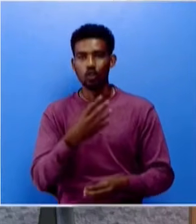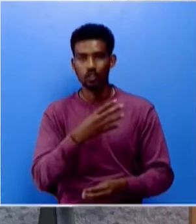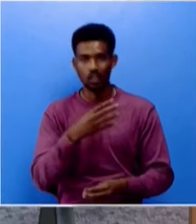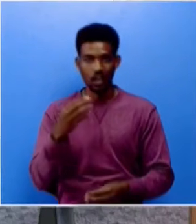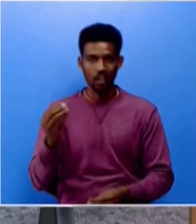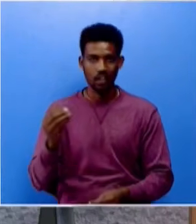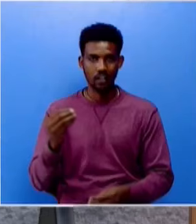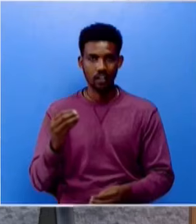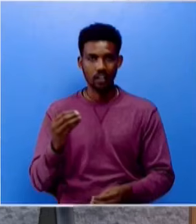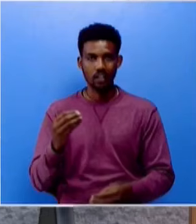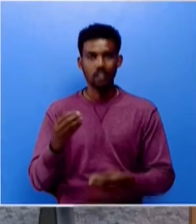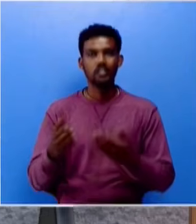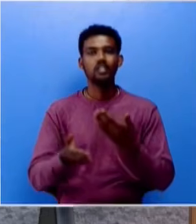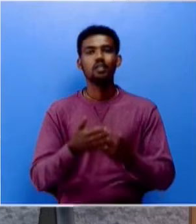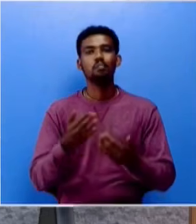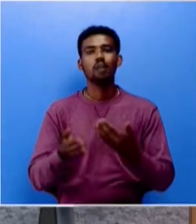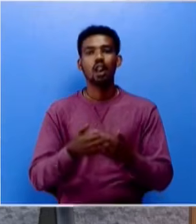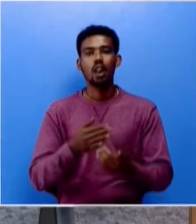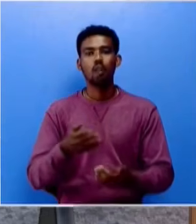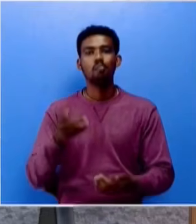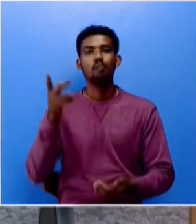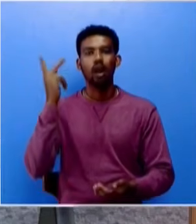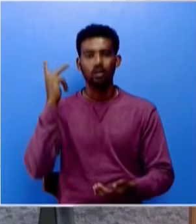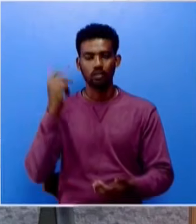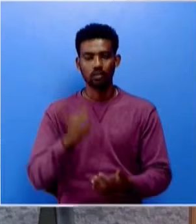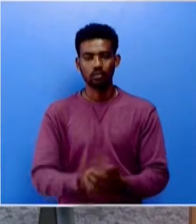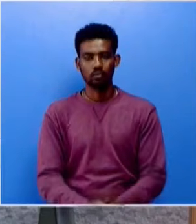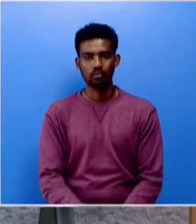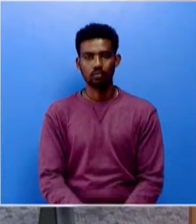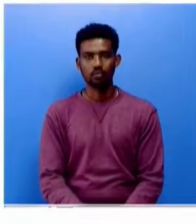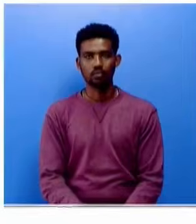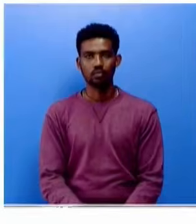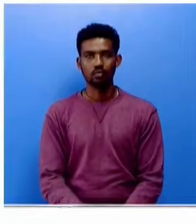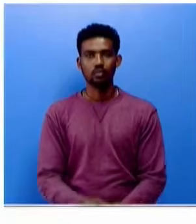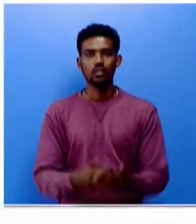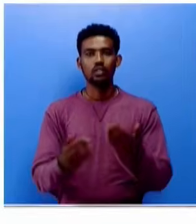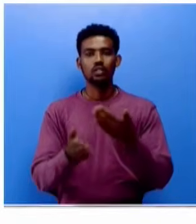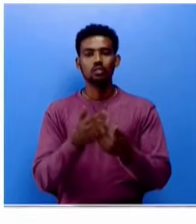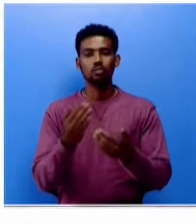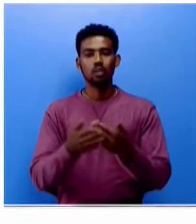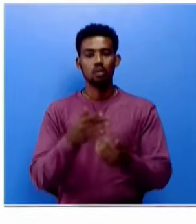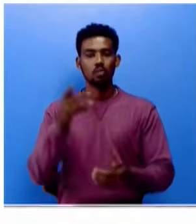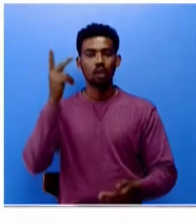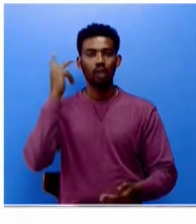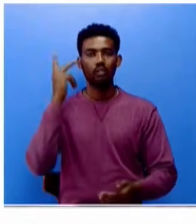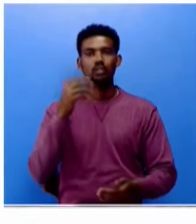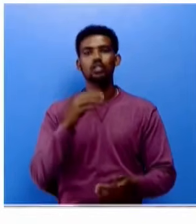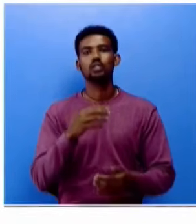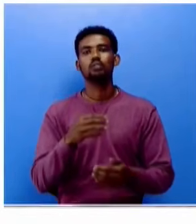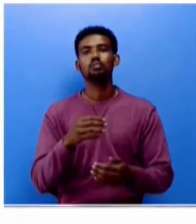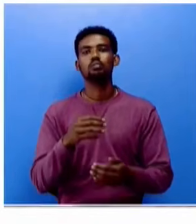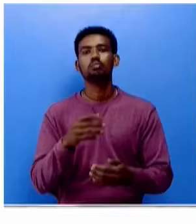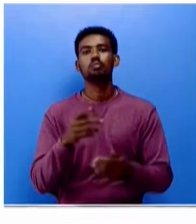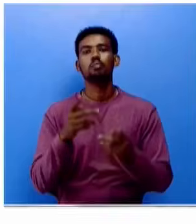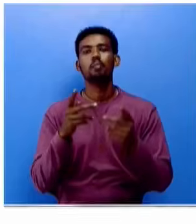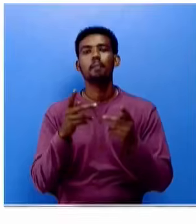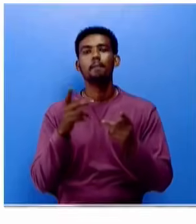in simple past. Here, simple past in passive voice.